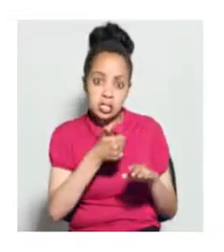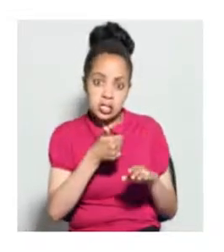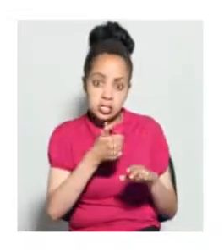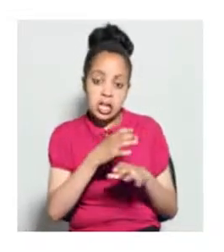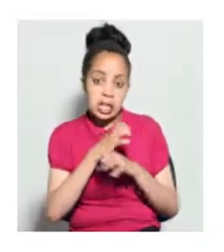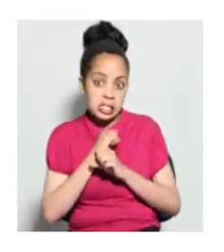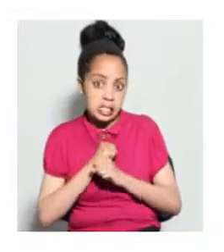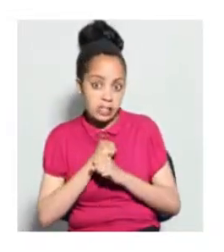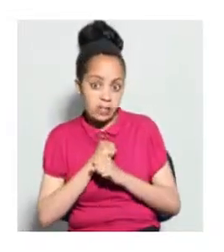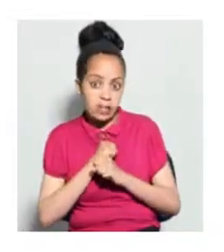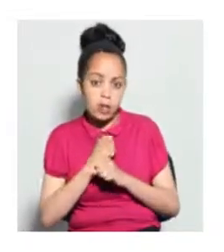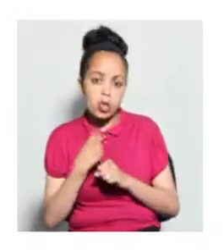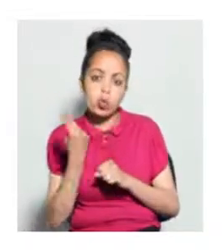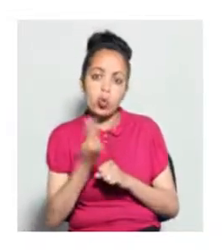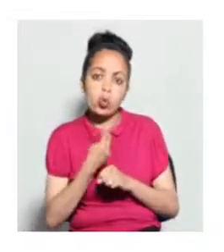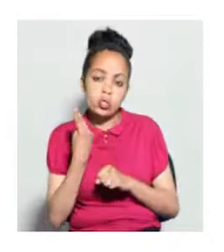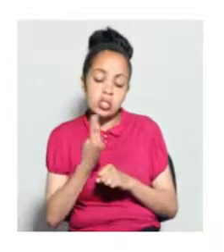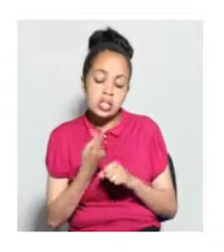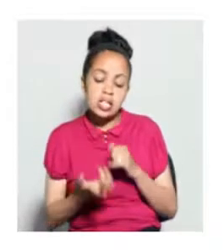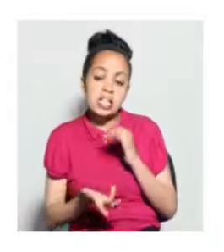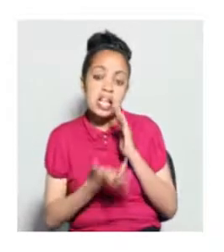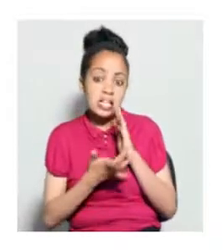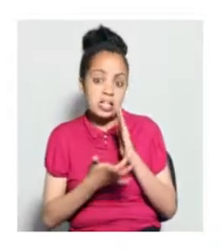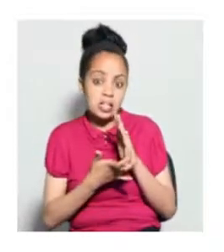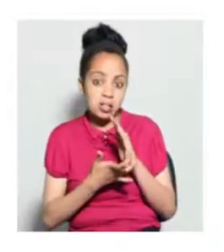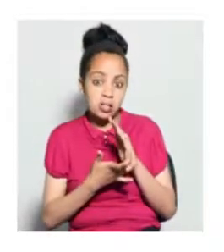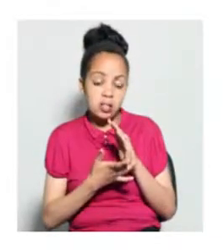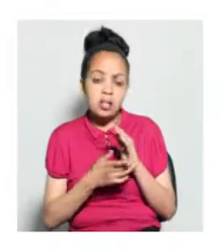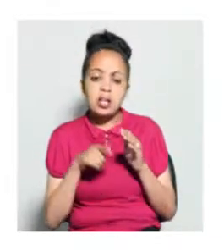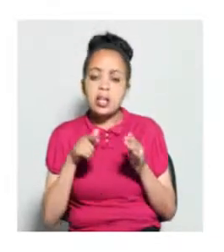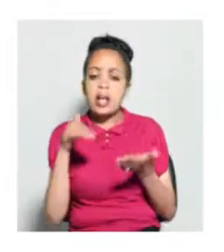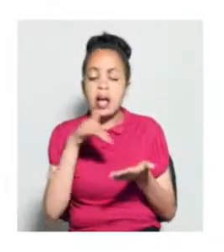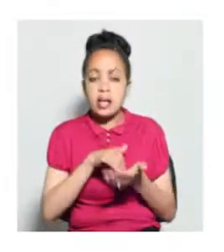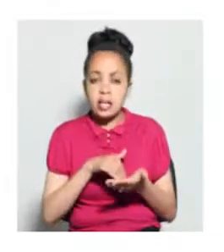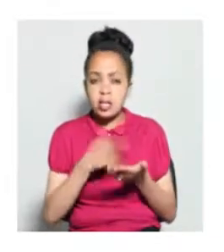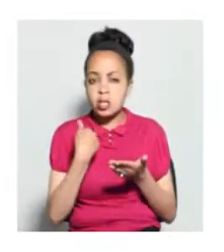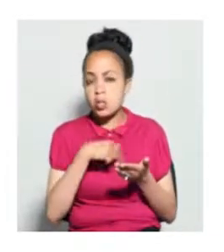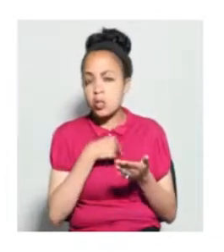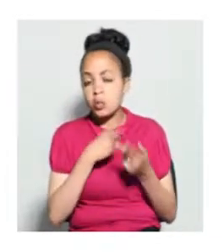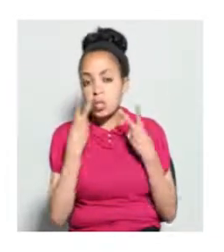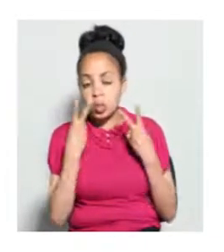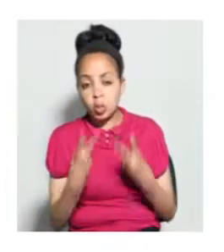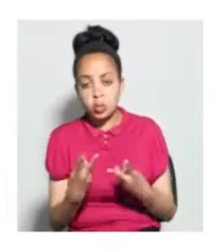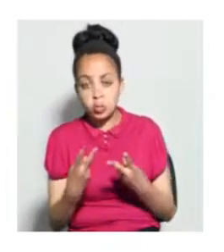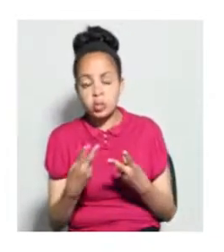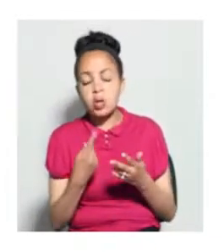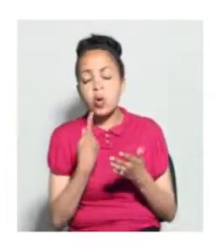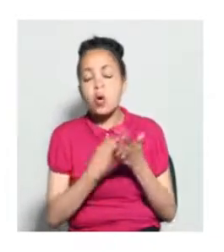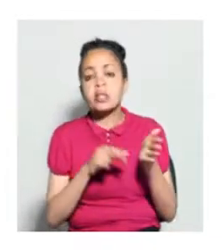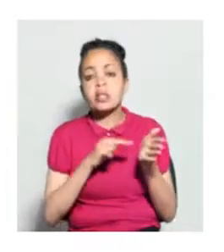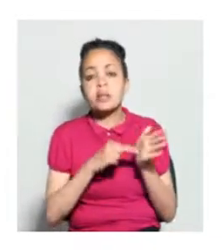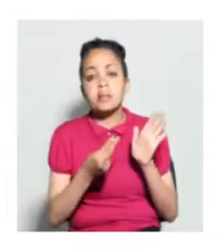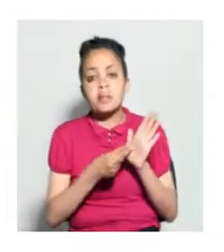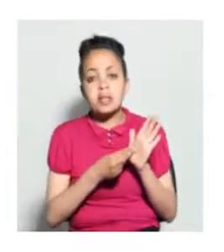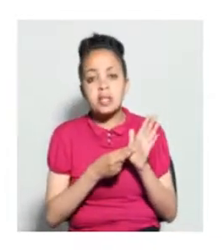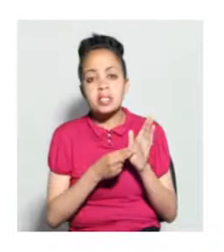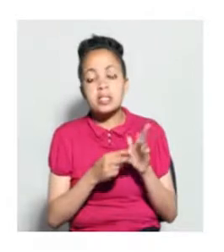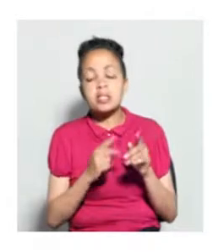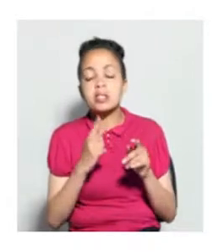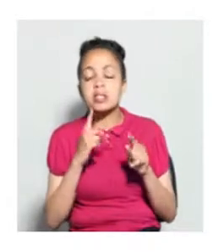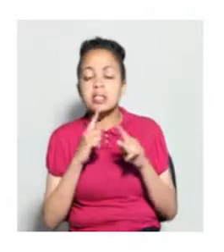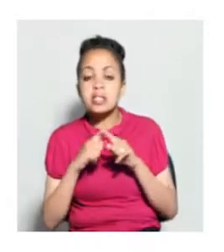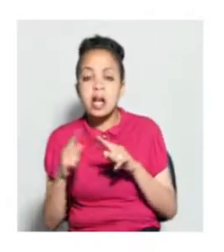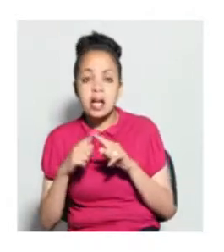recessive, by using the technique of backcross. And again, we deduce what by means dihybrid